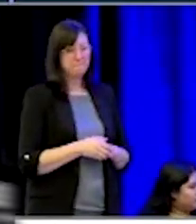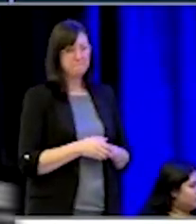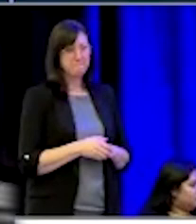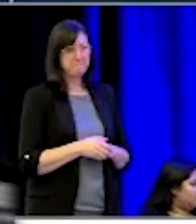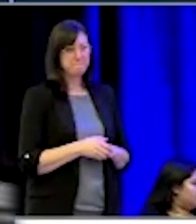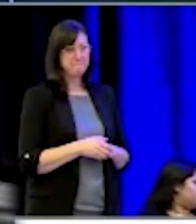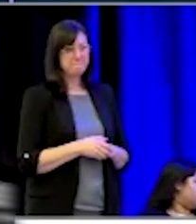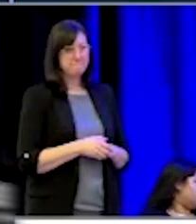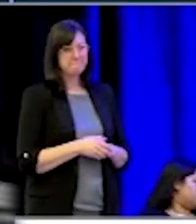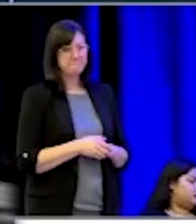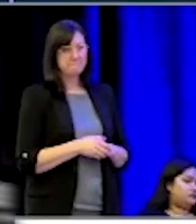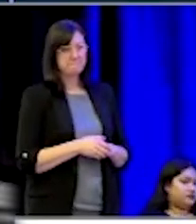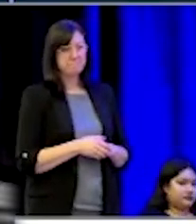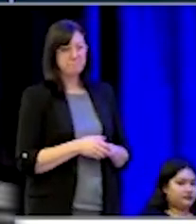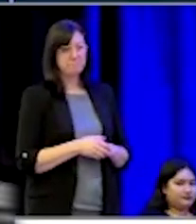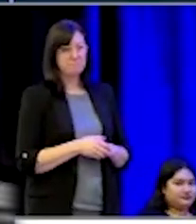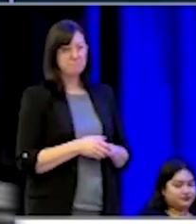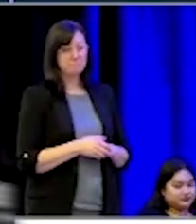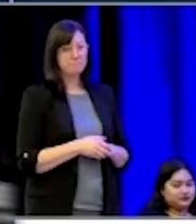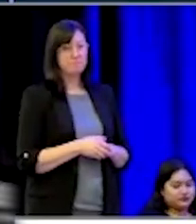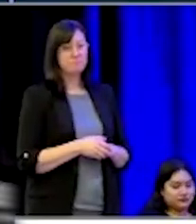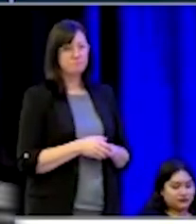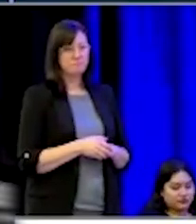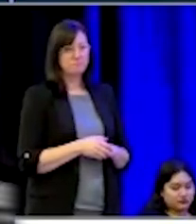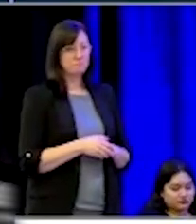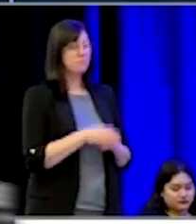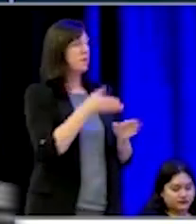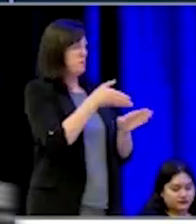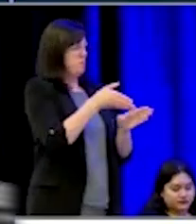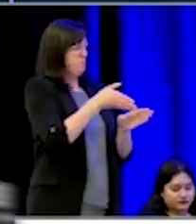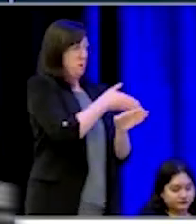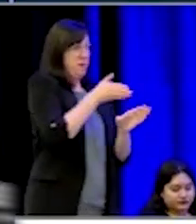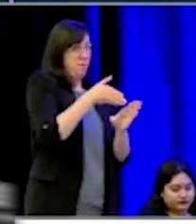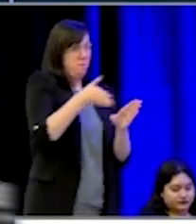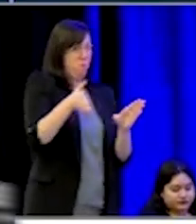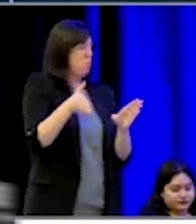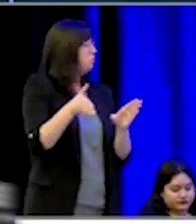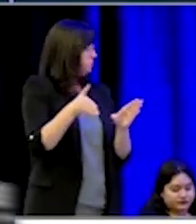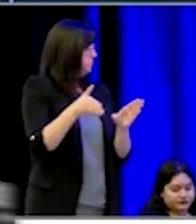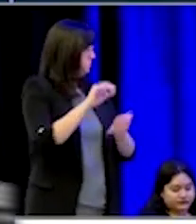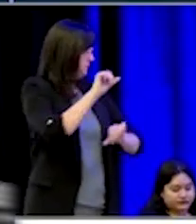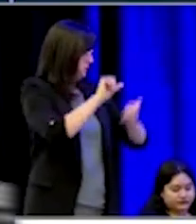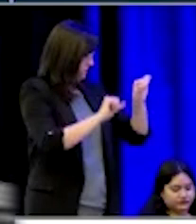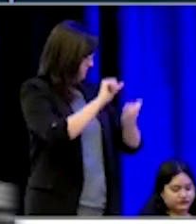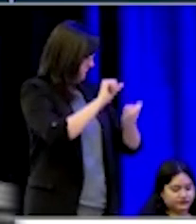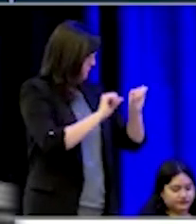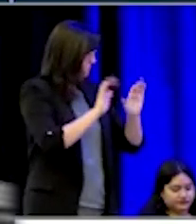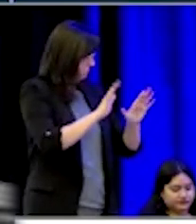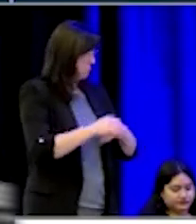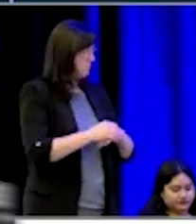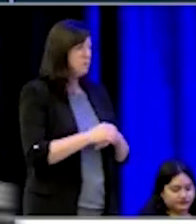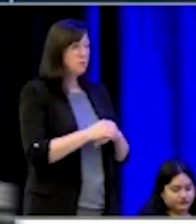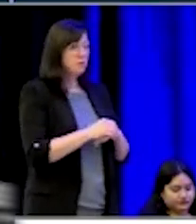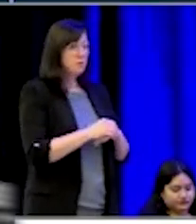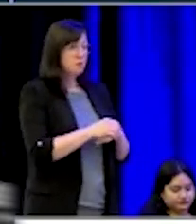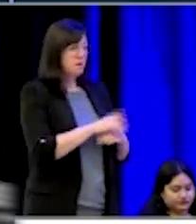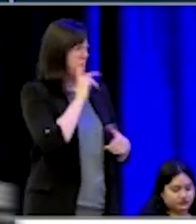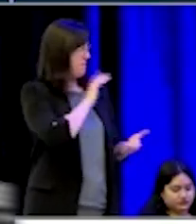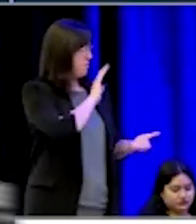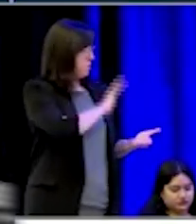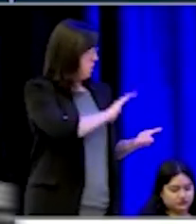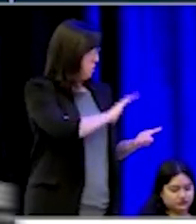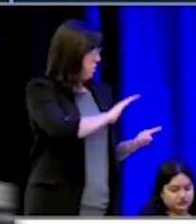So here we can see the different scores between pre and post assessments. And we can see that the skills that were reported lowest